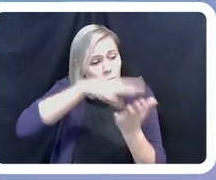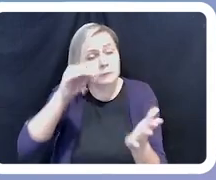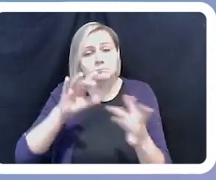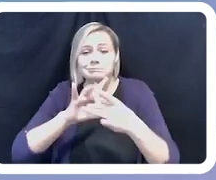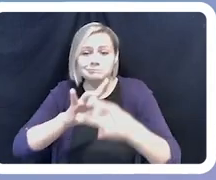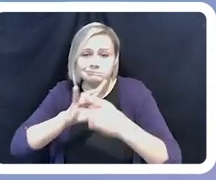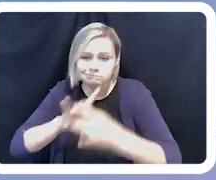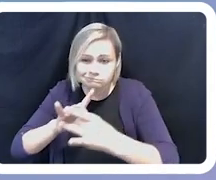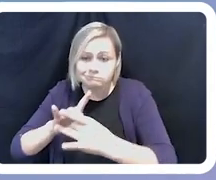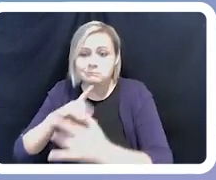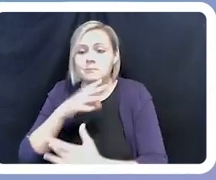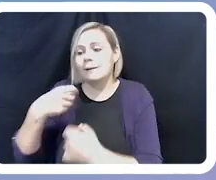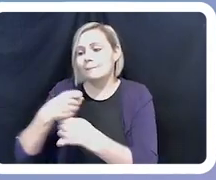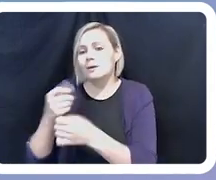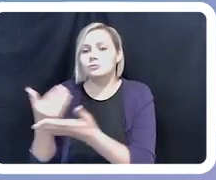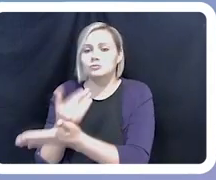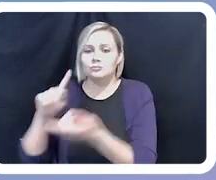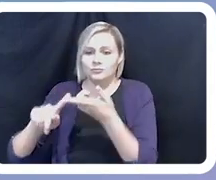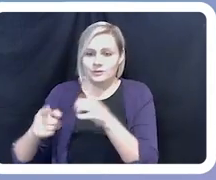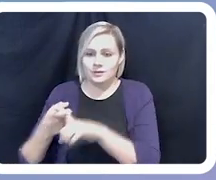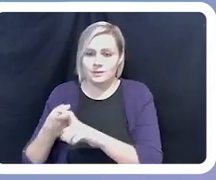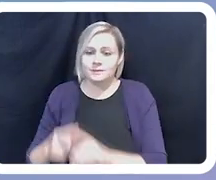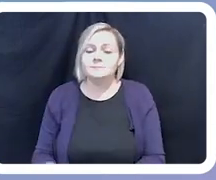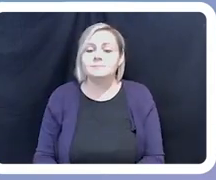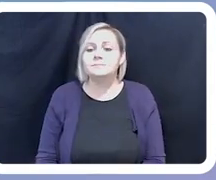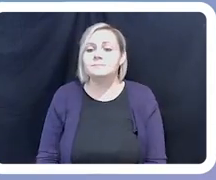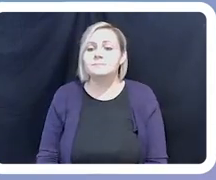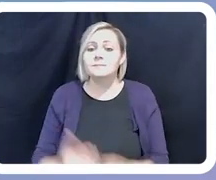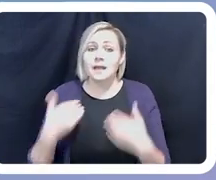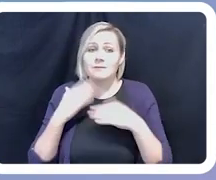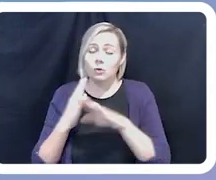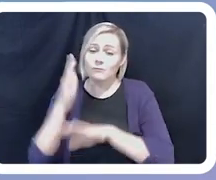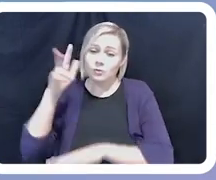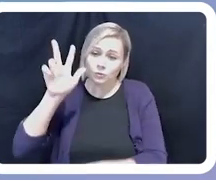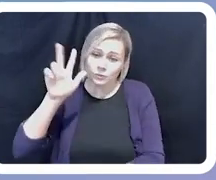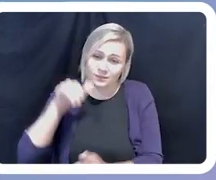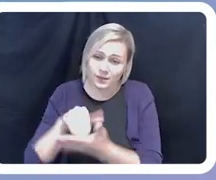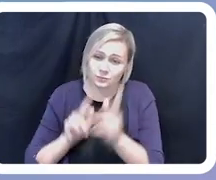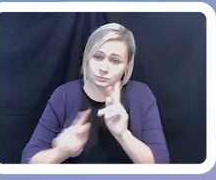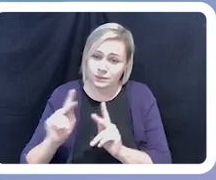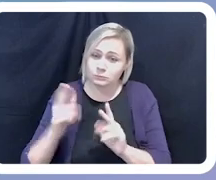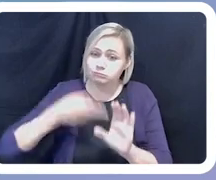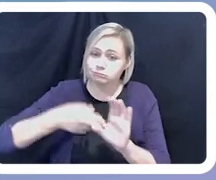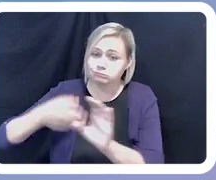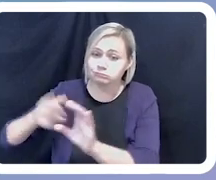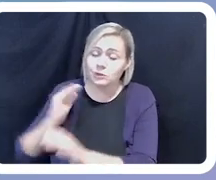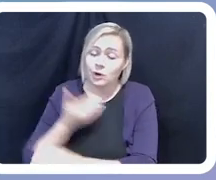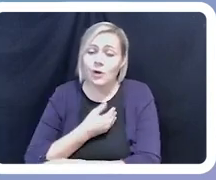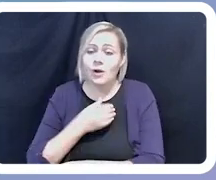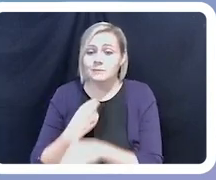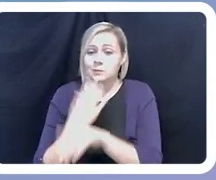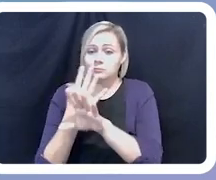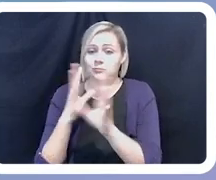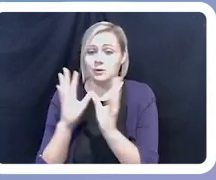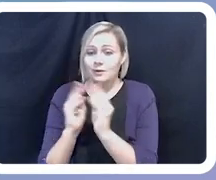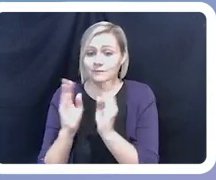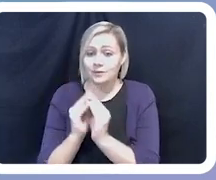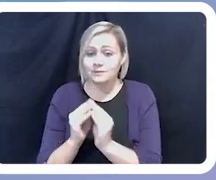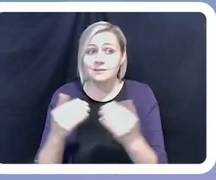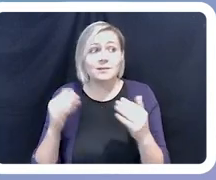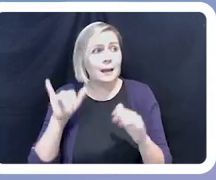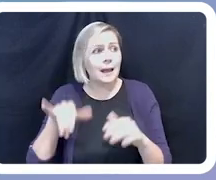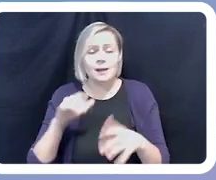creating connections, and making new friends. There were over 3,000 people participating in our virtual leadership conference,